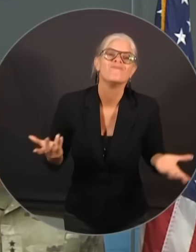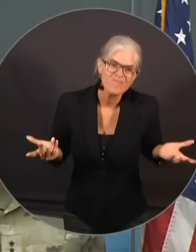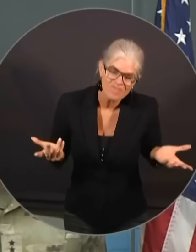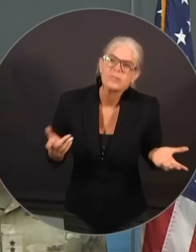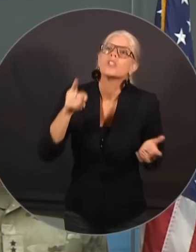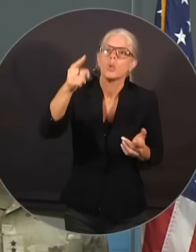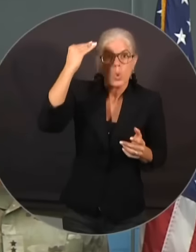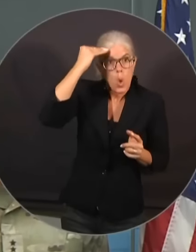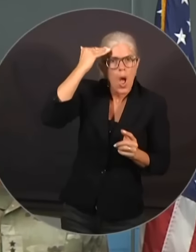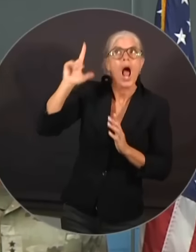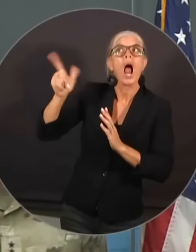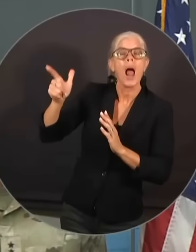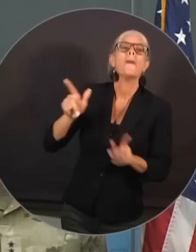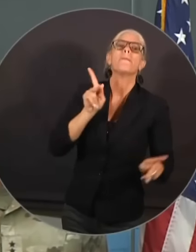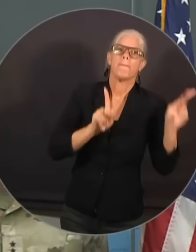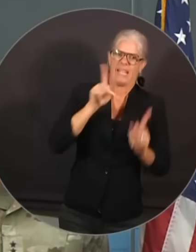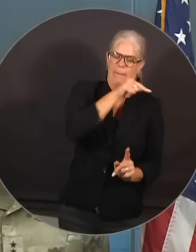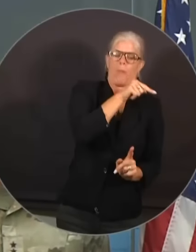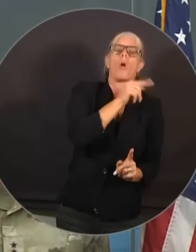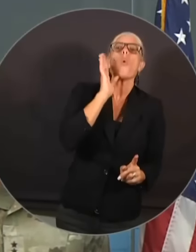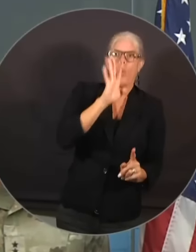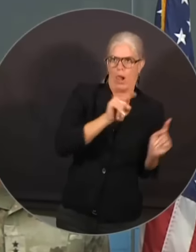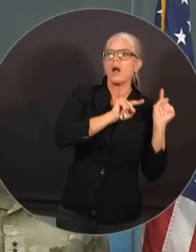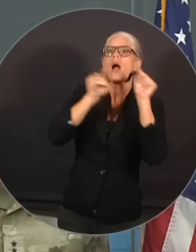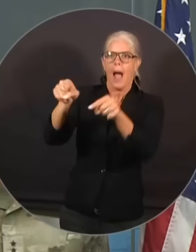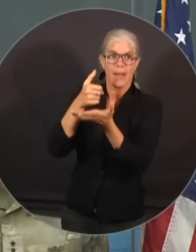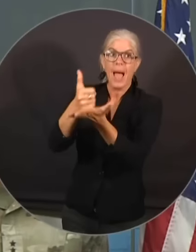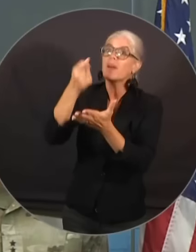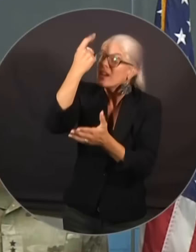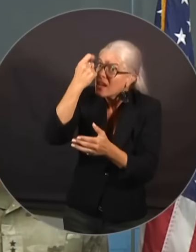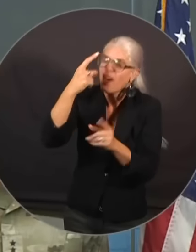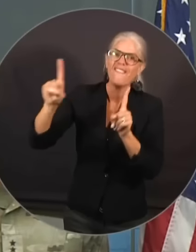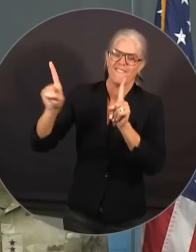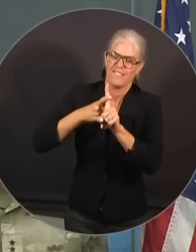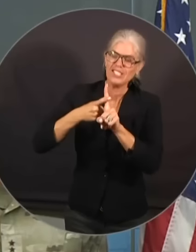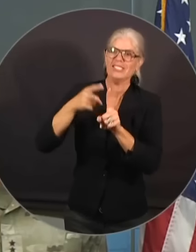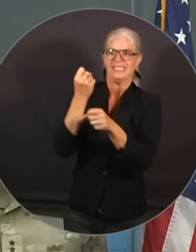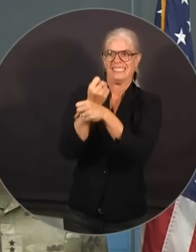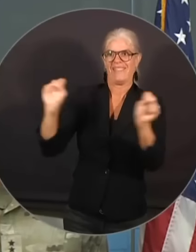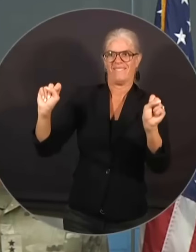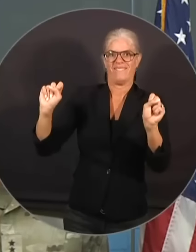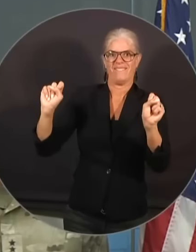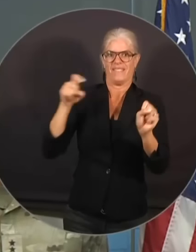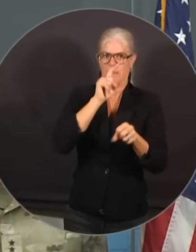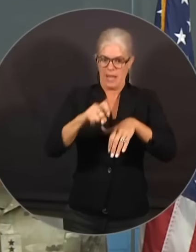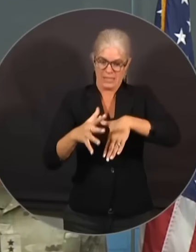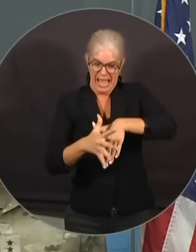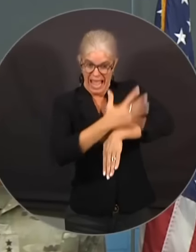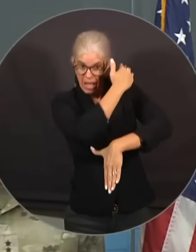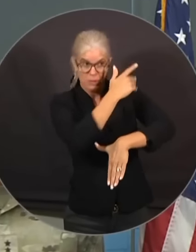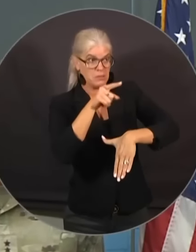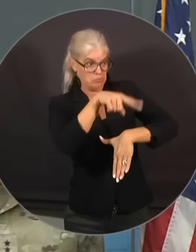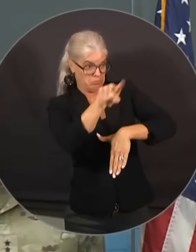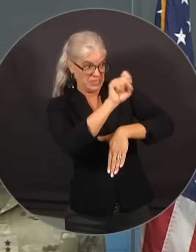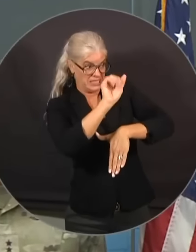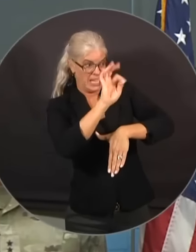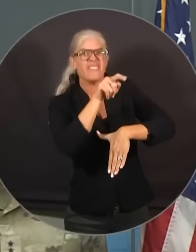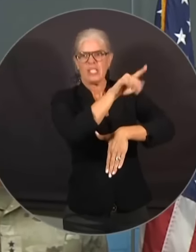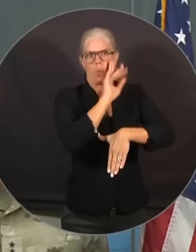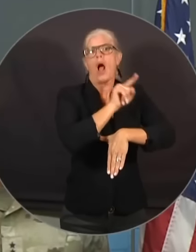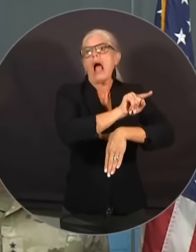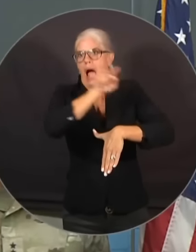once it's safe to do so, they're not going to go out in a Category 3 hurricane trying to effectuate rescue. So the storm will pass, and then they